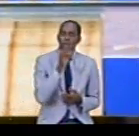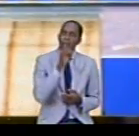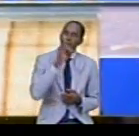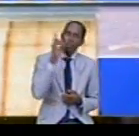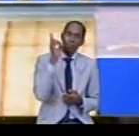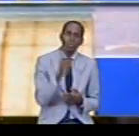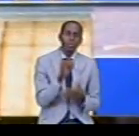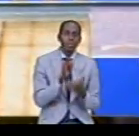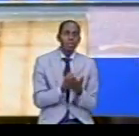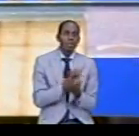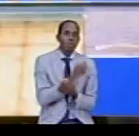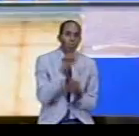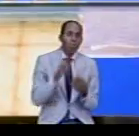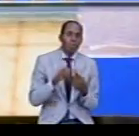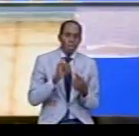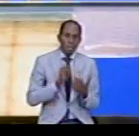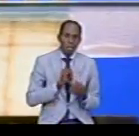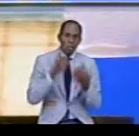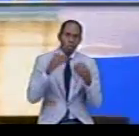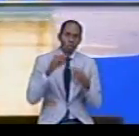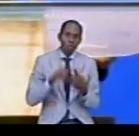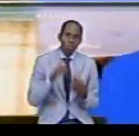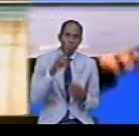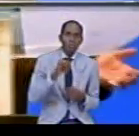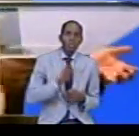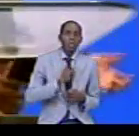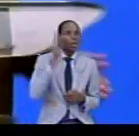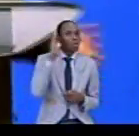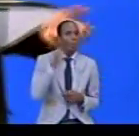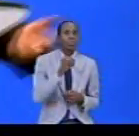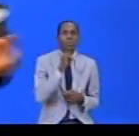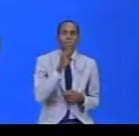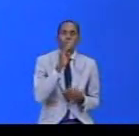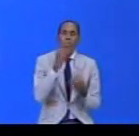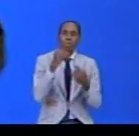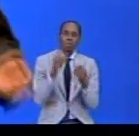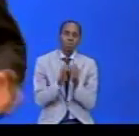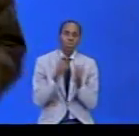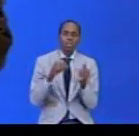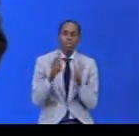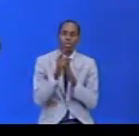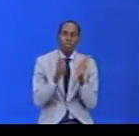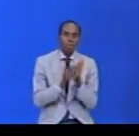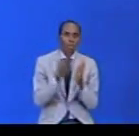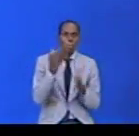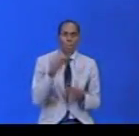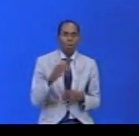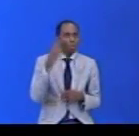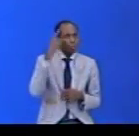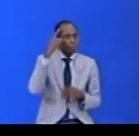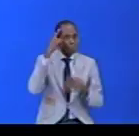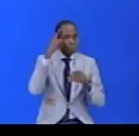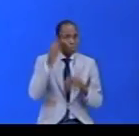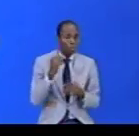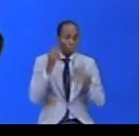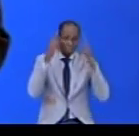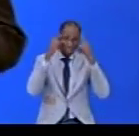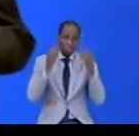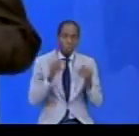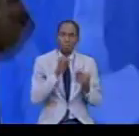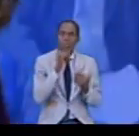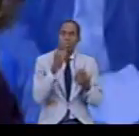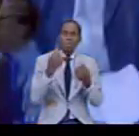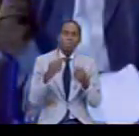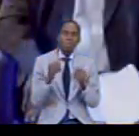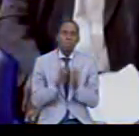when I come to you I will not be coming with the law of Moses I will not be coming or ceremonial law